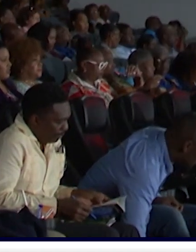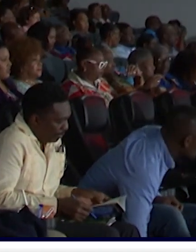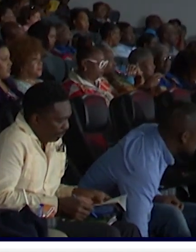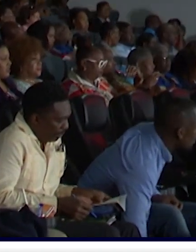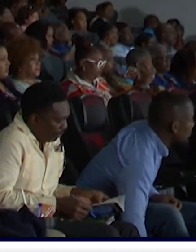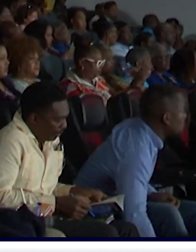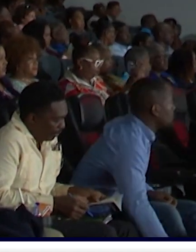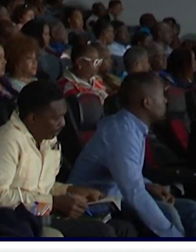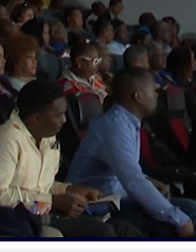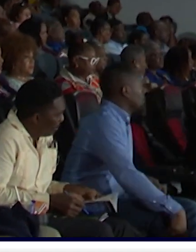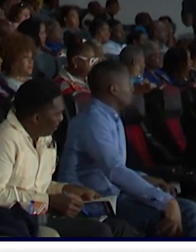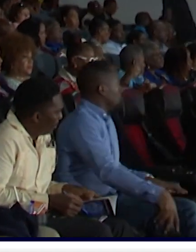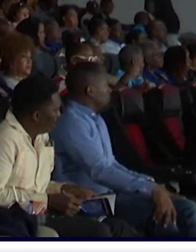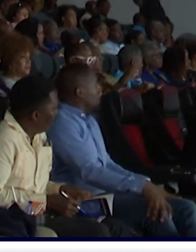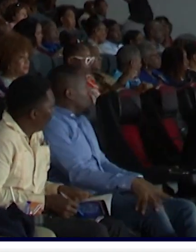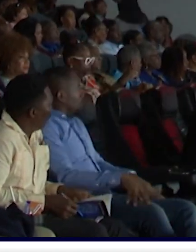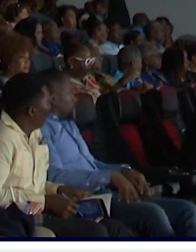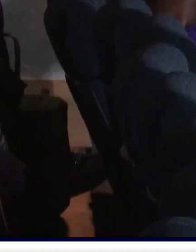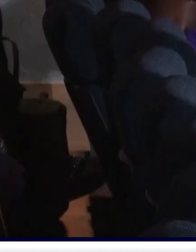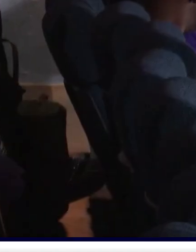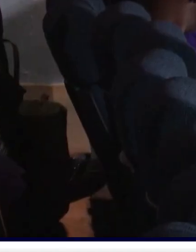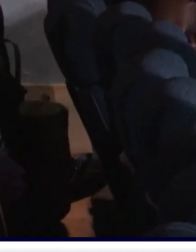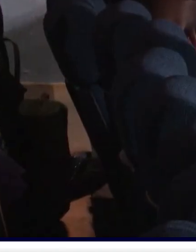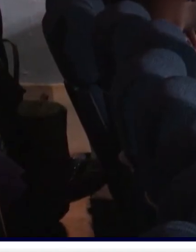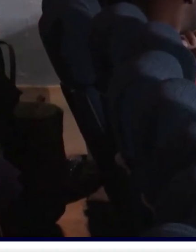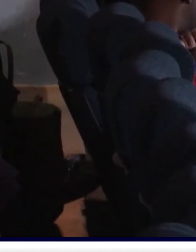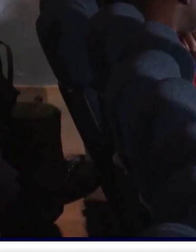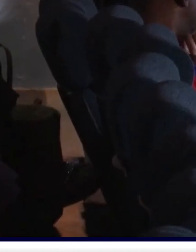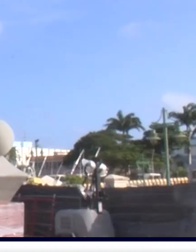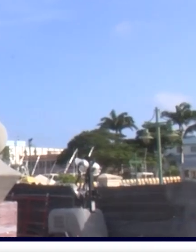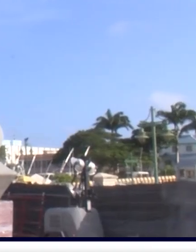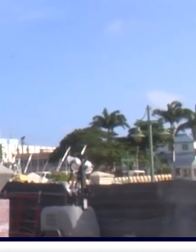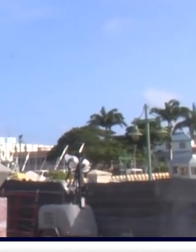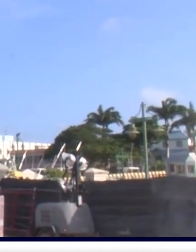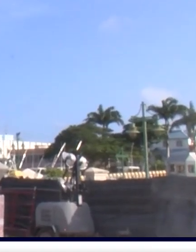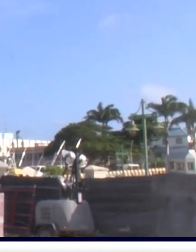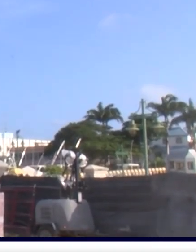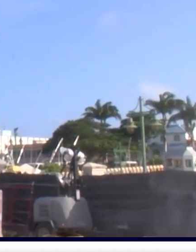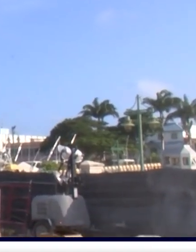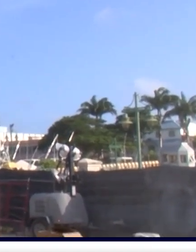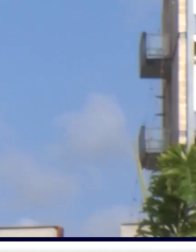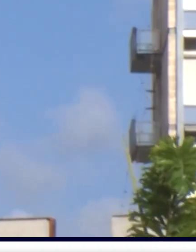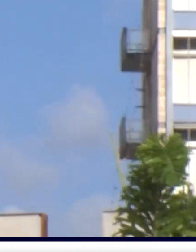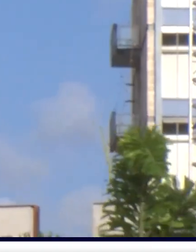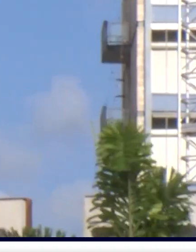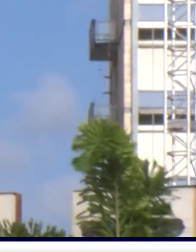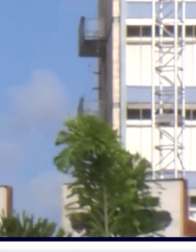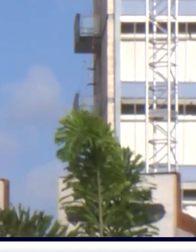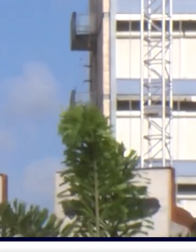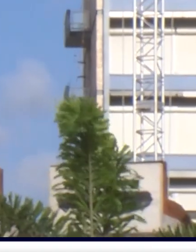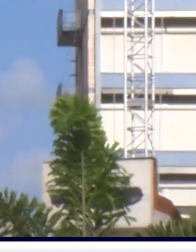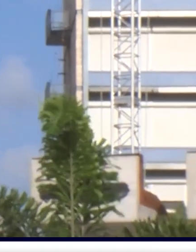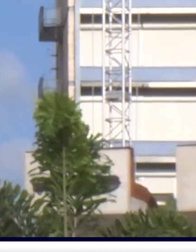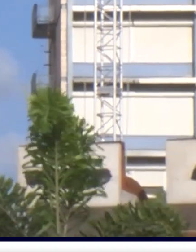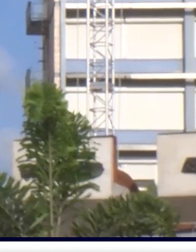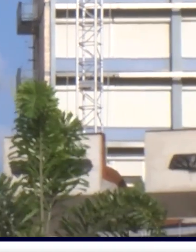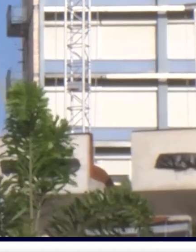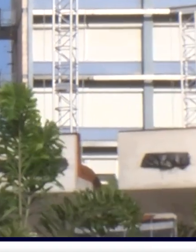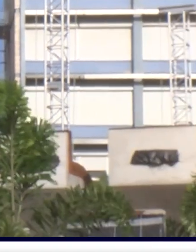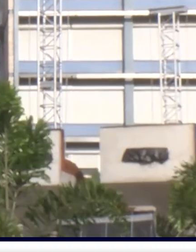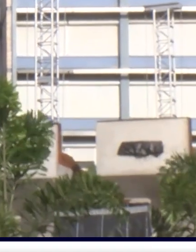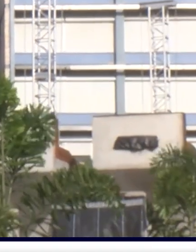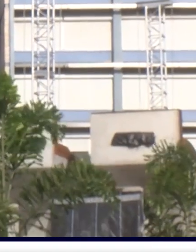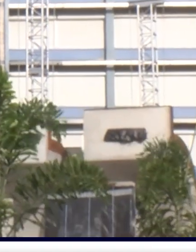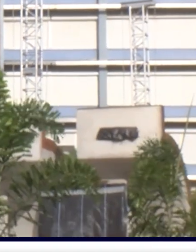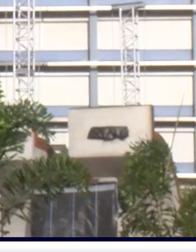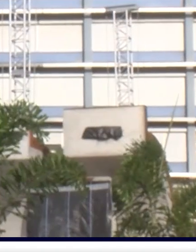public support for the Education Transformation Initiative. Preparations underway for the unveiling of the monument to the